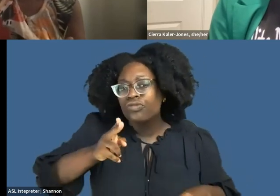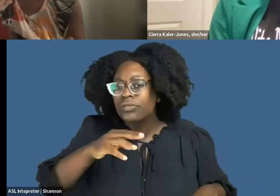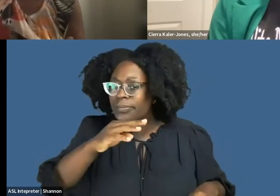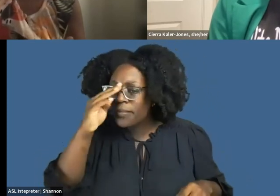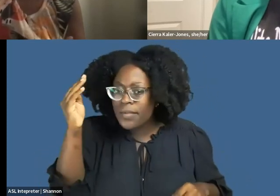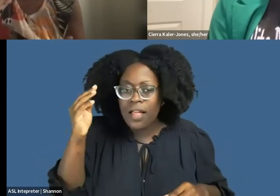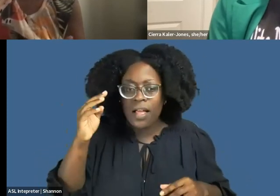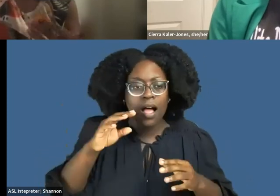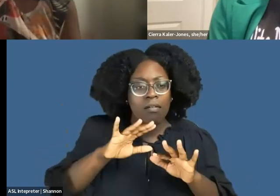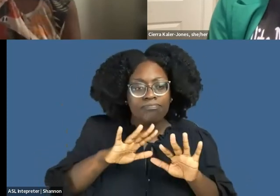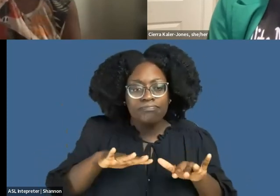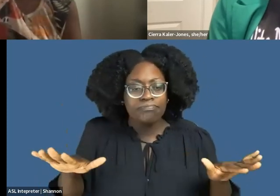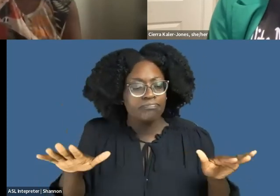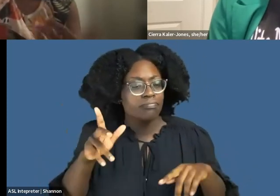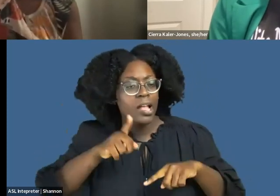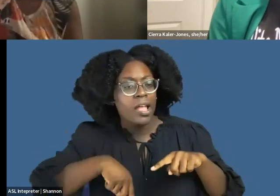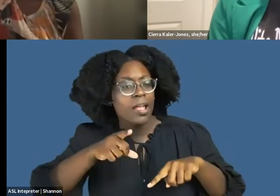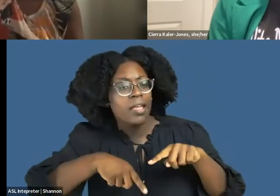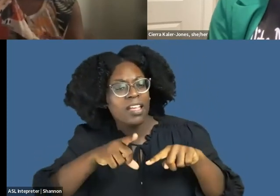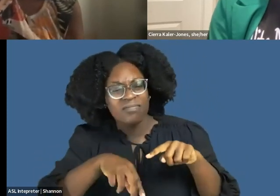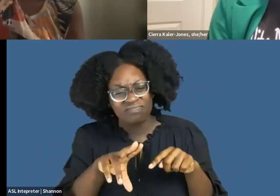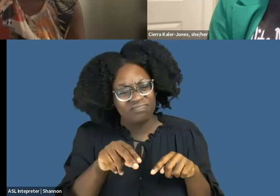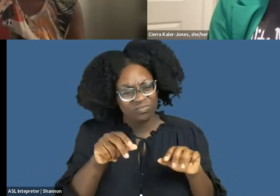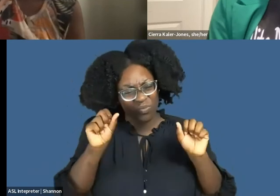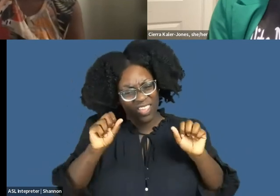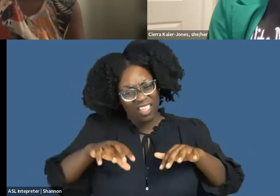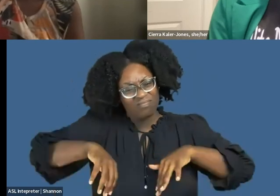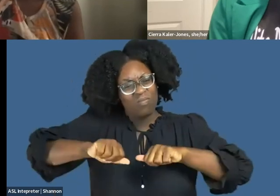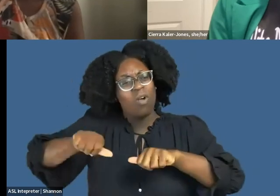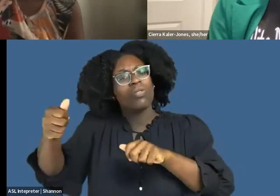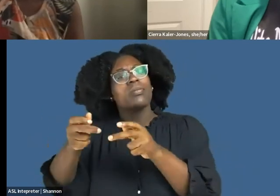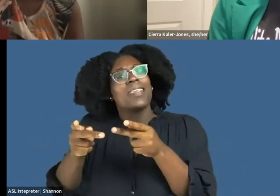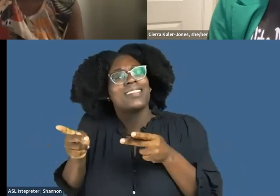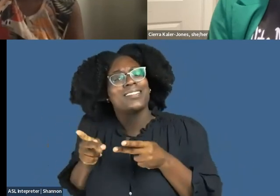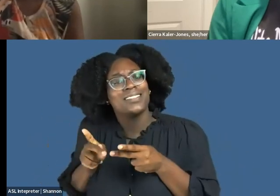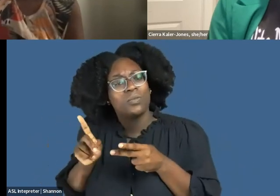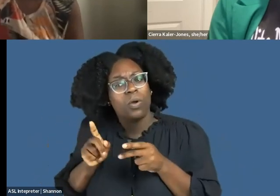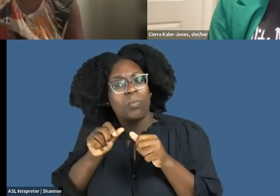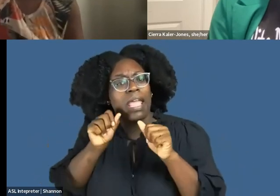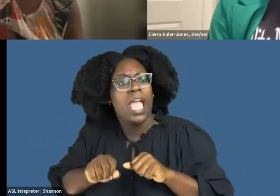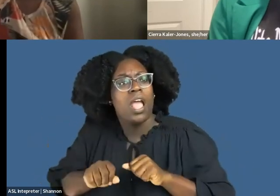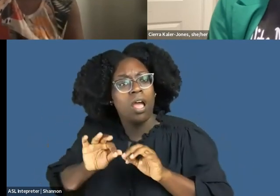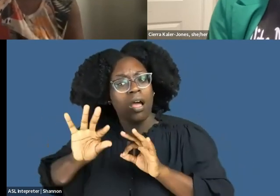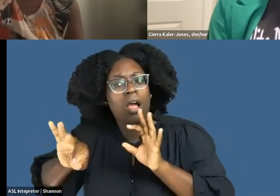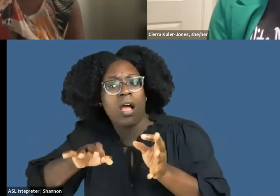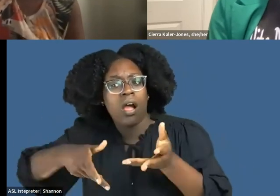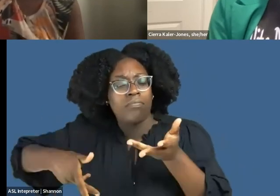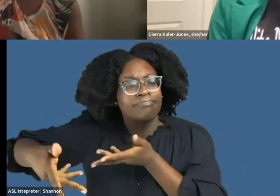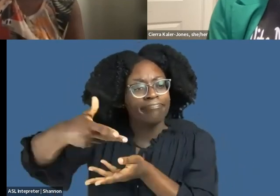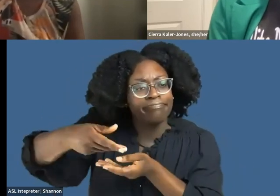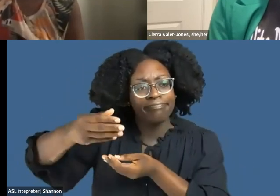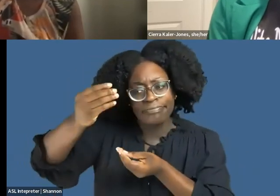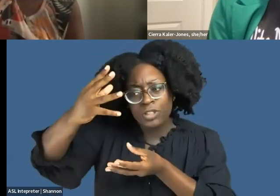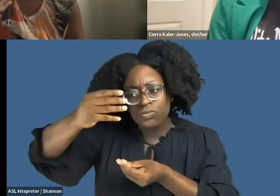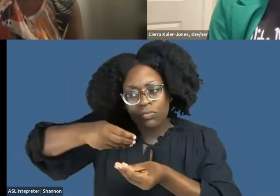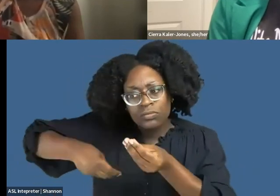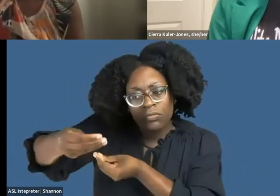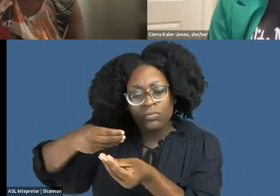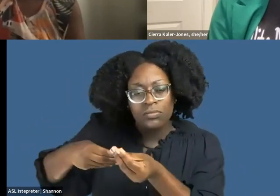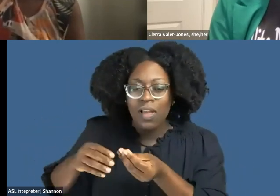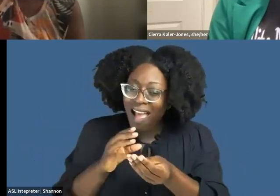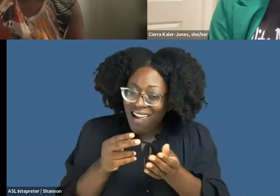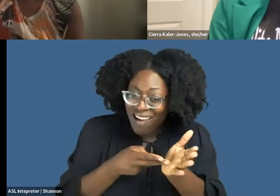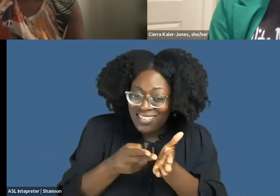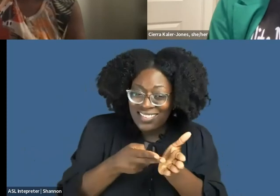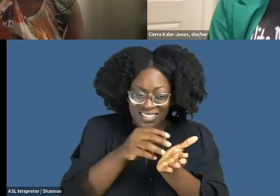that teaching students in a state where they're actively trying to do this has taught me is that the students really do have a real appetite for it. And if you